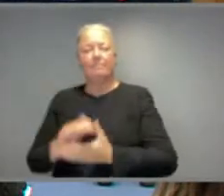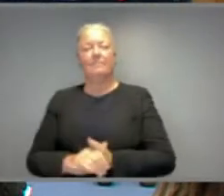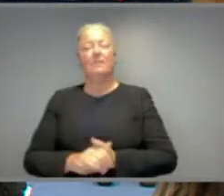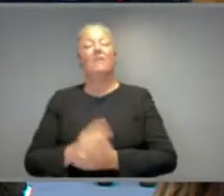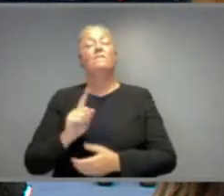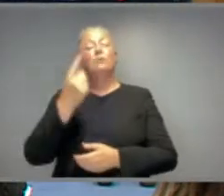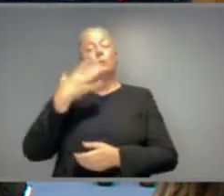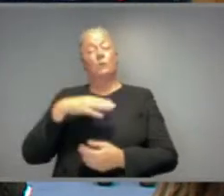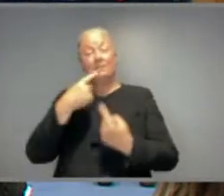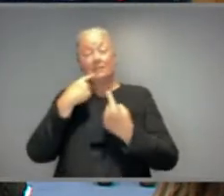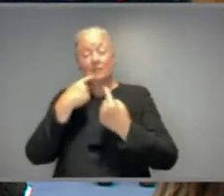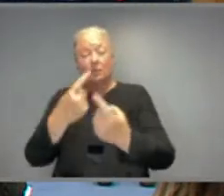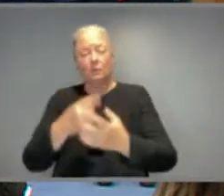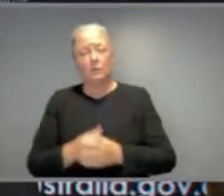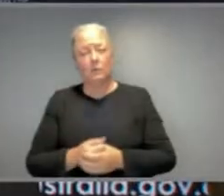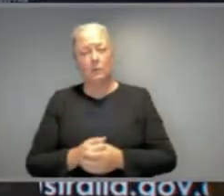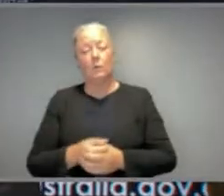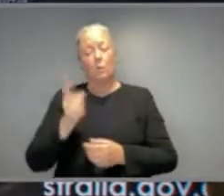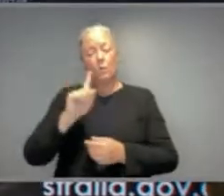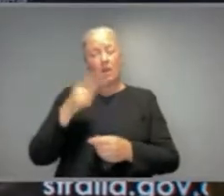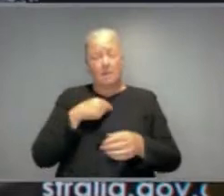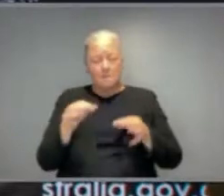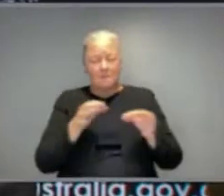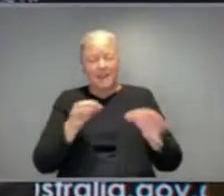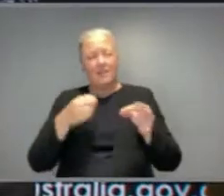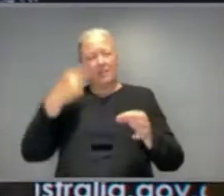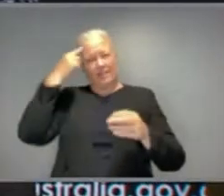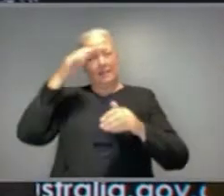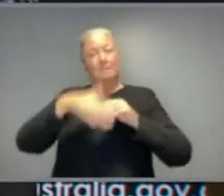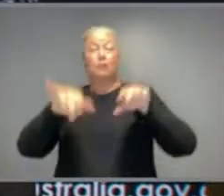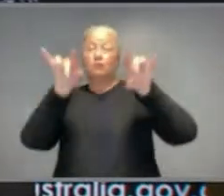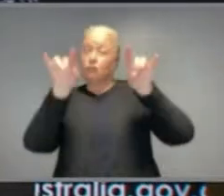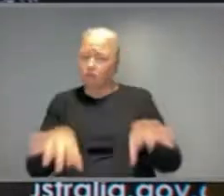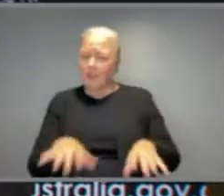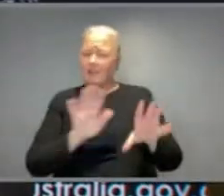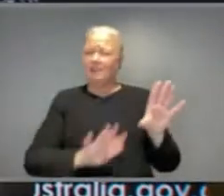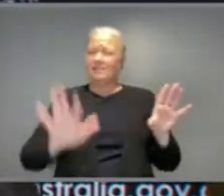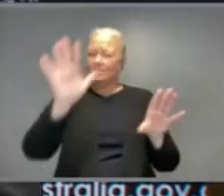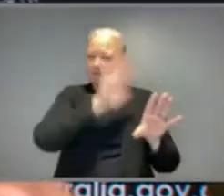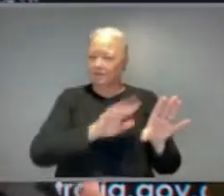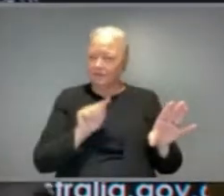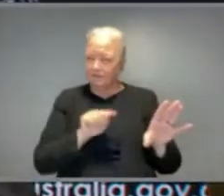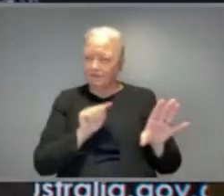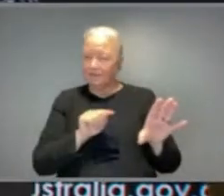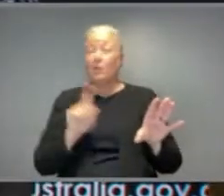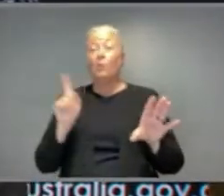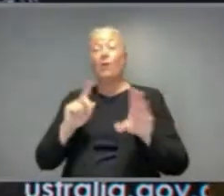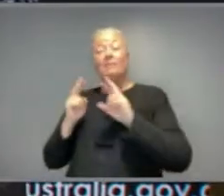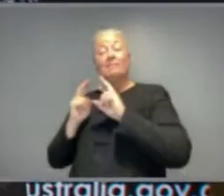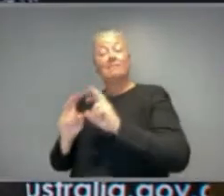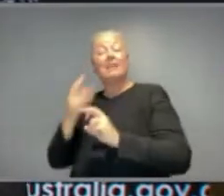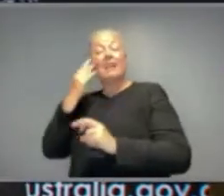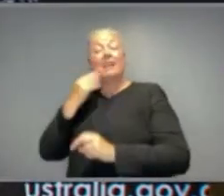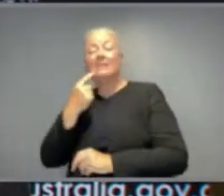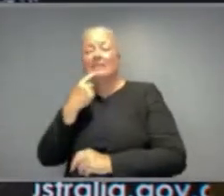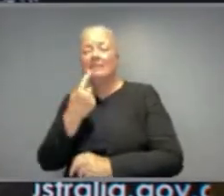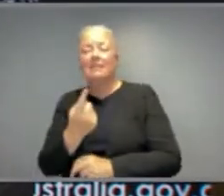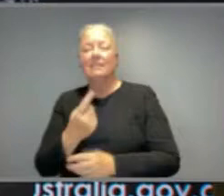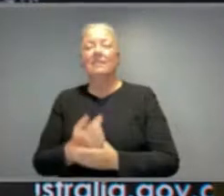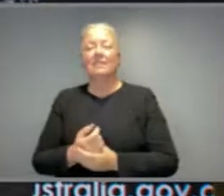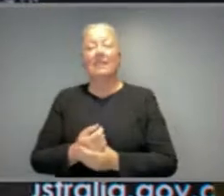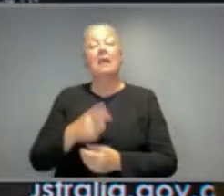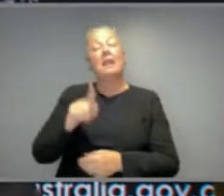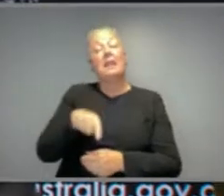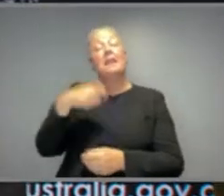modelling is based on a national picture, and so as Professor McVernon has said, the next iteration of modelling will look at in more detail